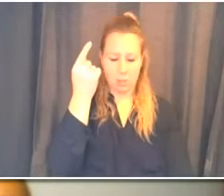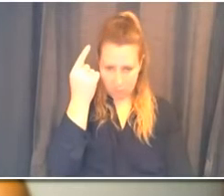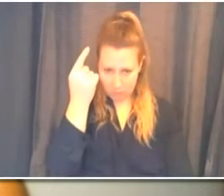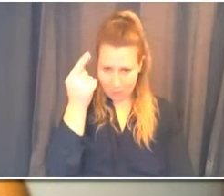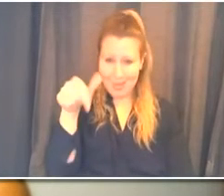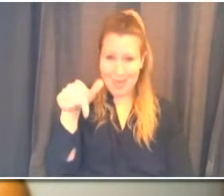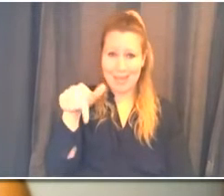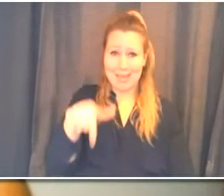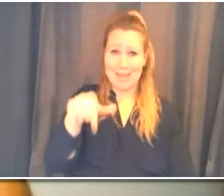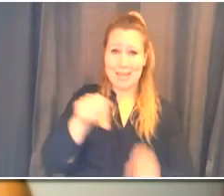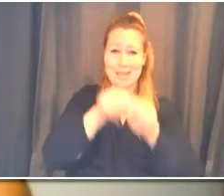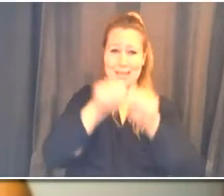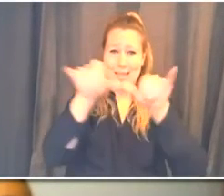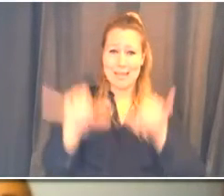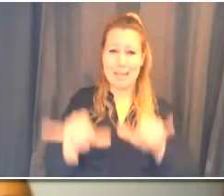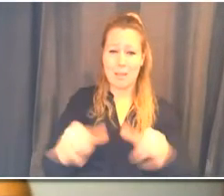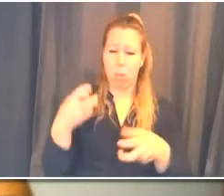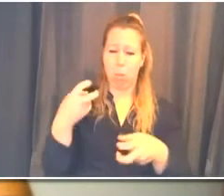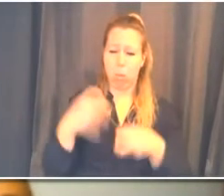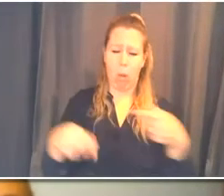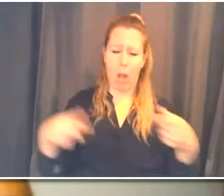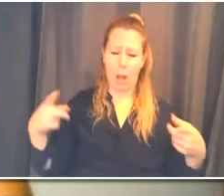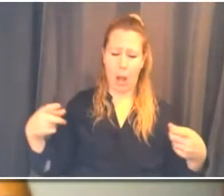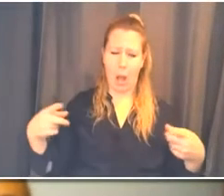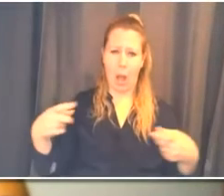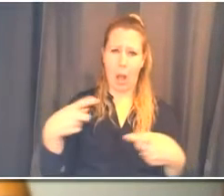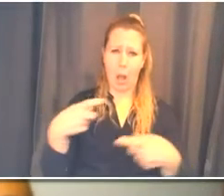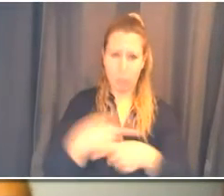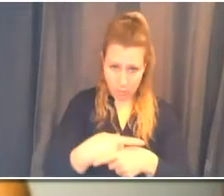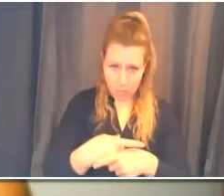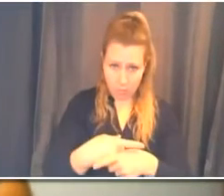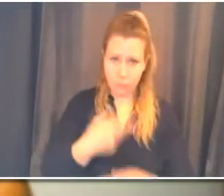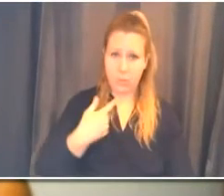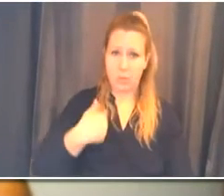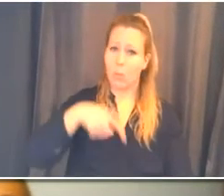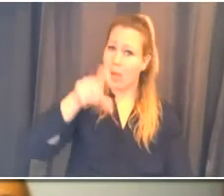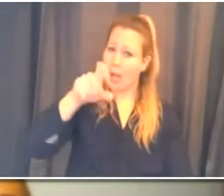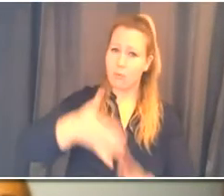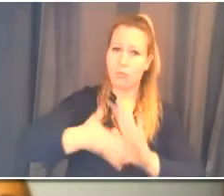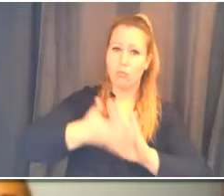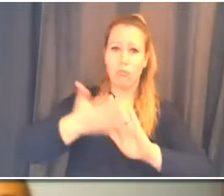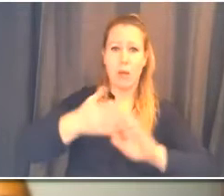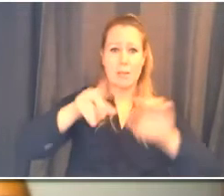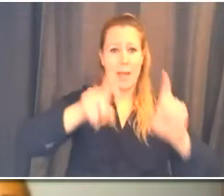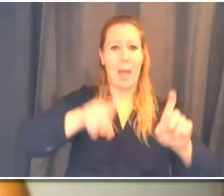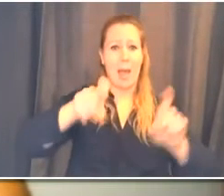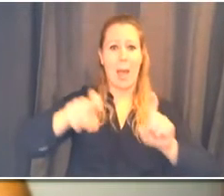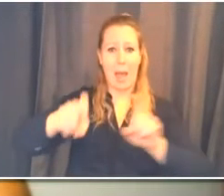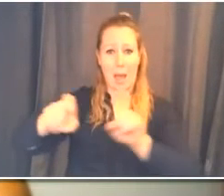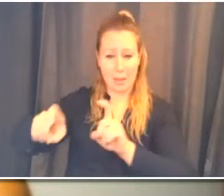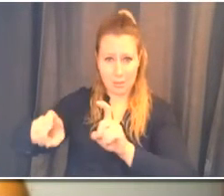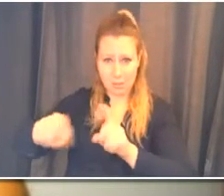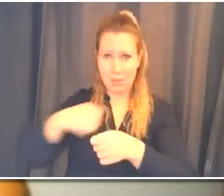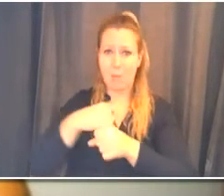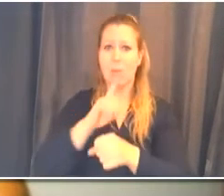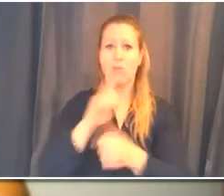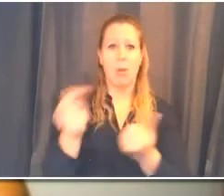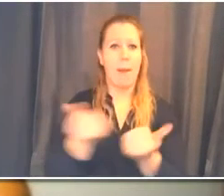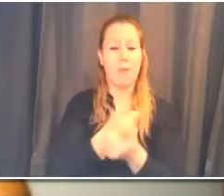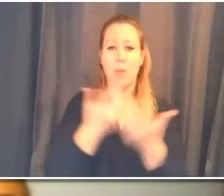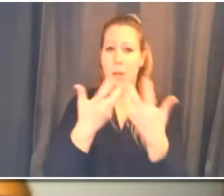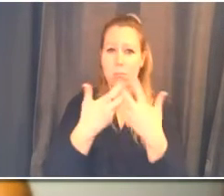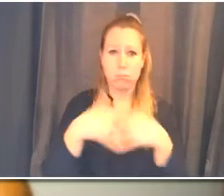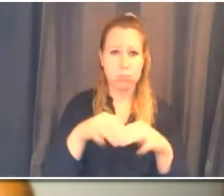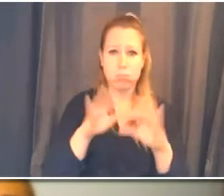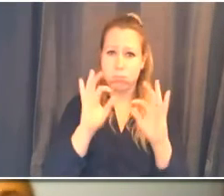needs help from a first responder that that call gets received on the other end and that testing that building out